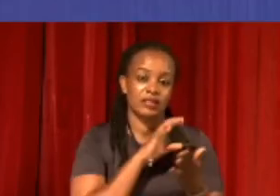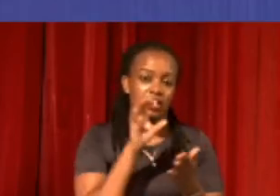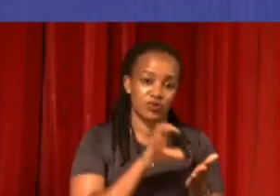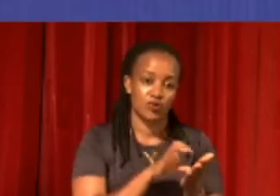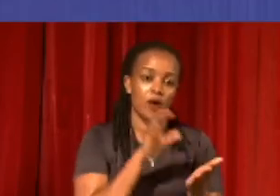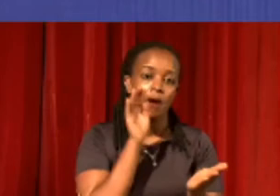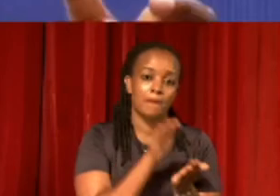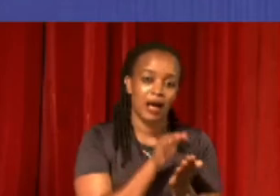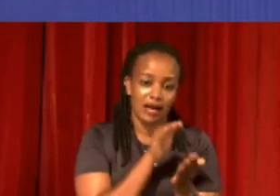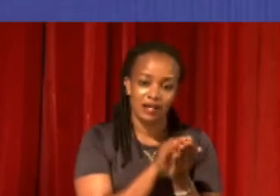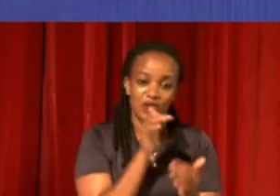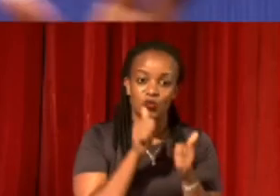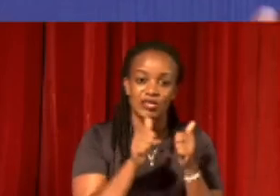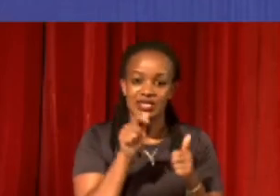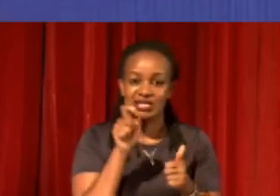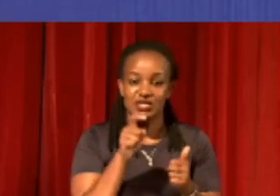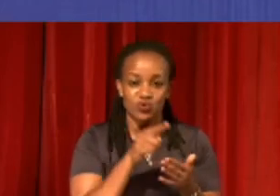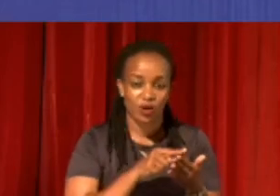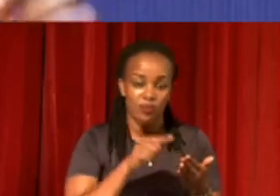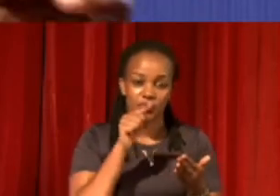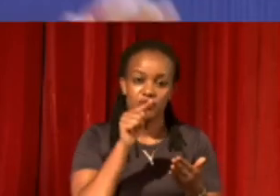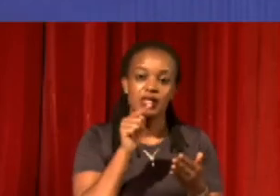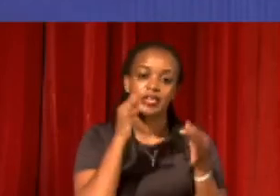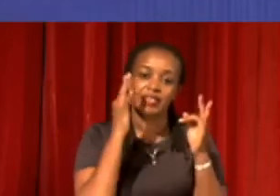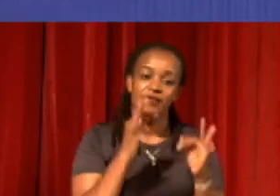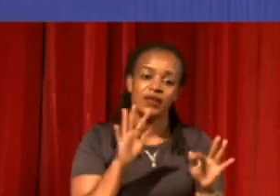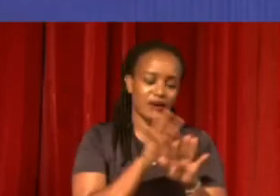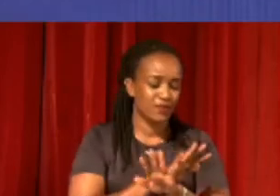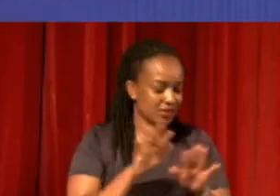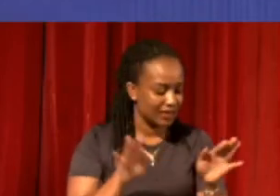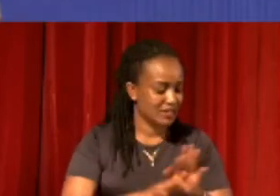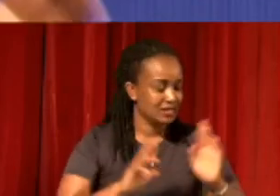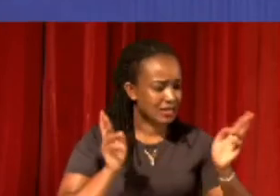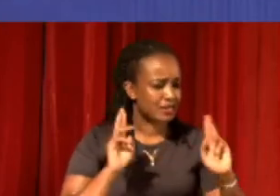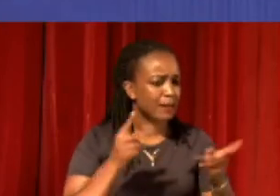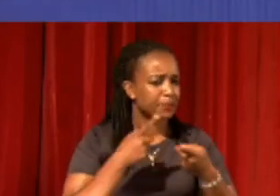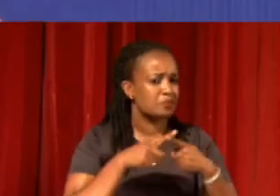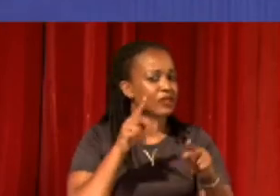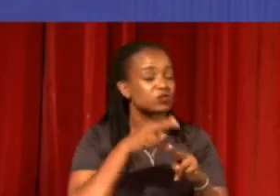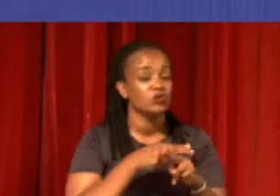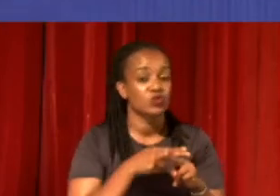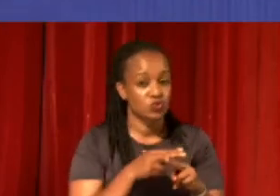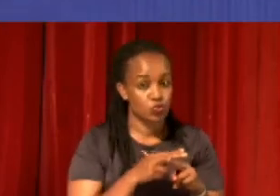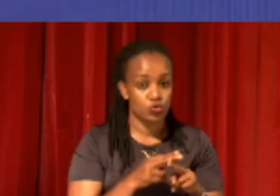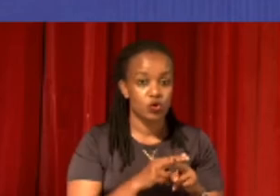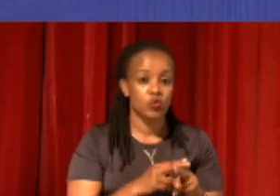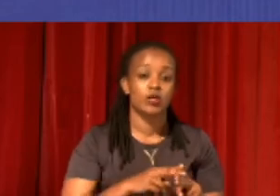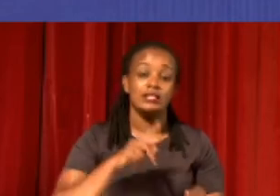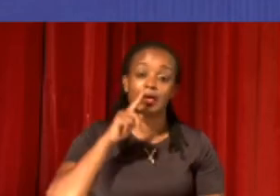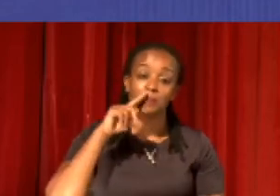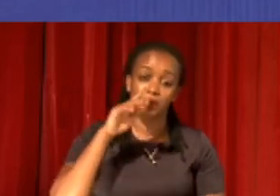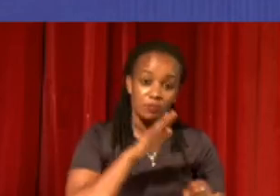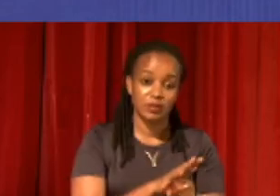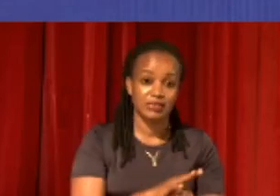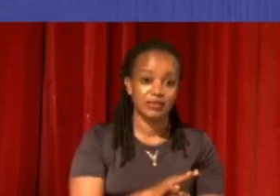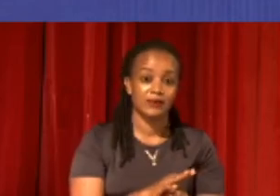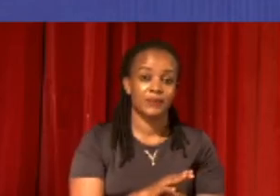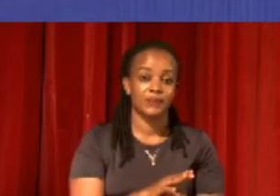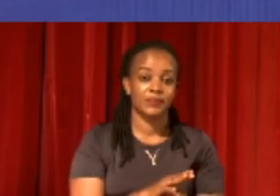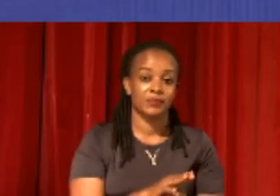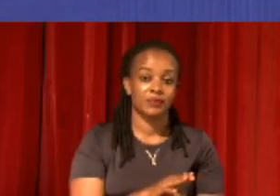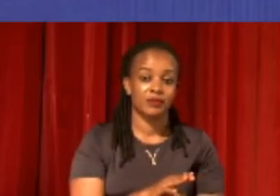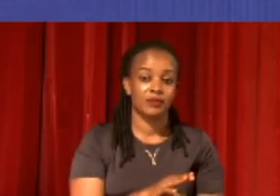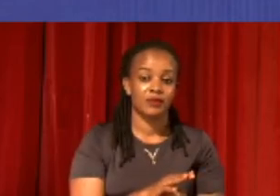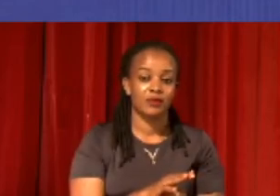transactions. It's a complicated process. Okay. But sooner or later, with the calls, it's an assurance. You know, like Gava, they say you have the